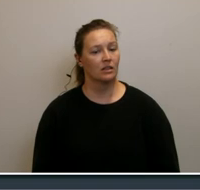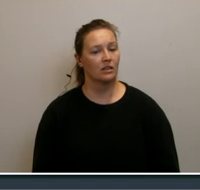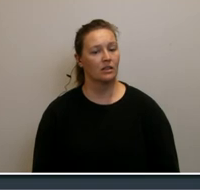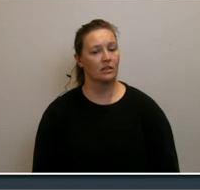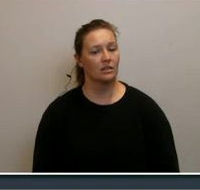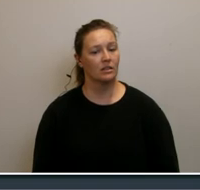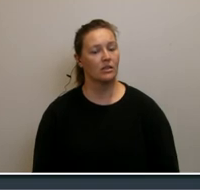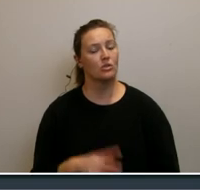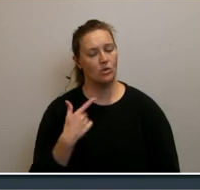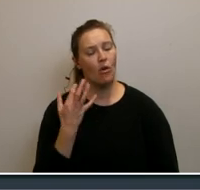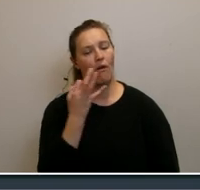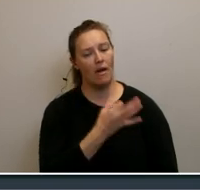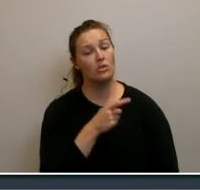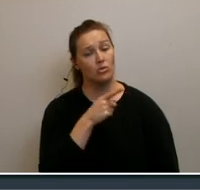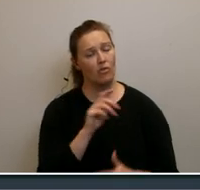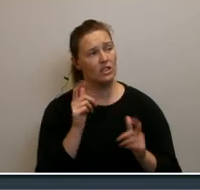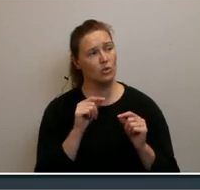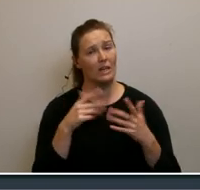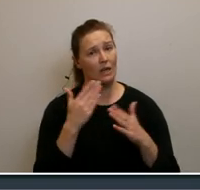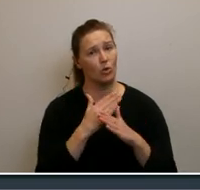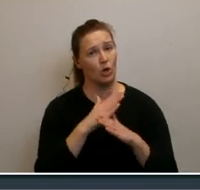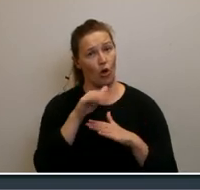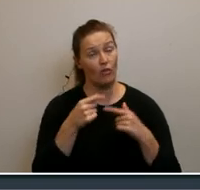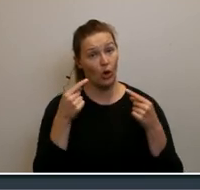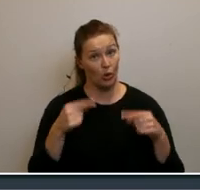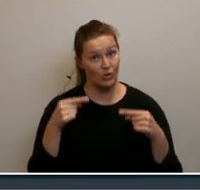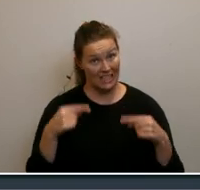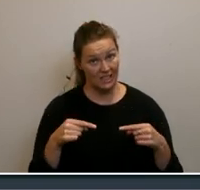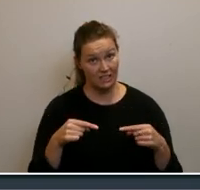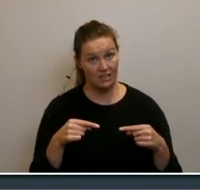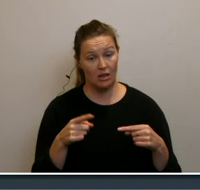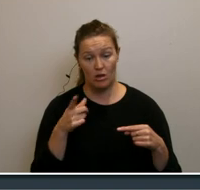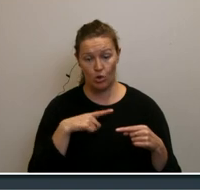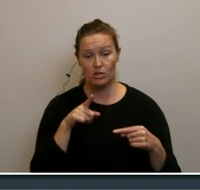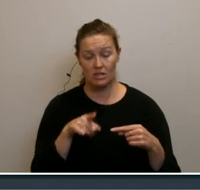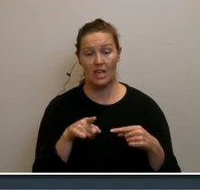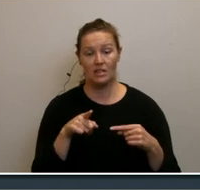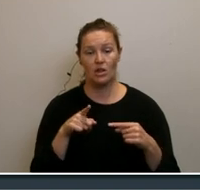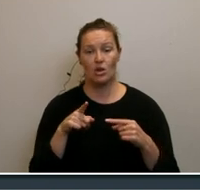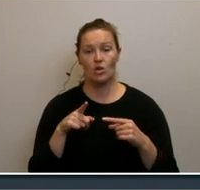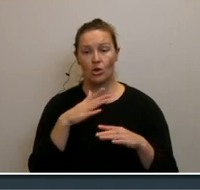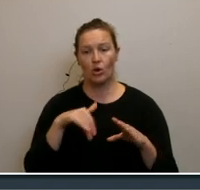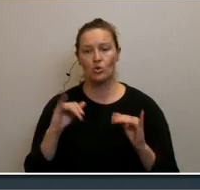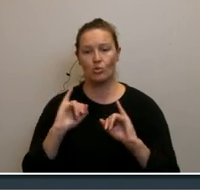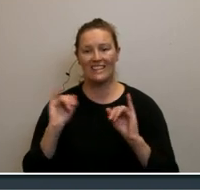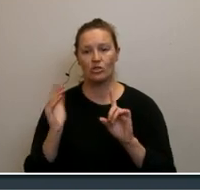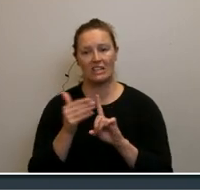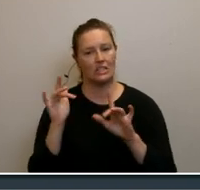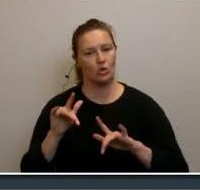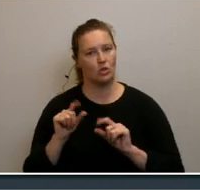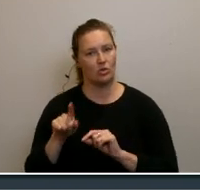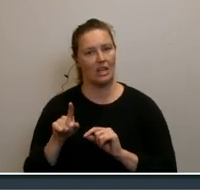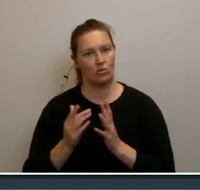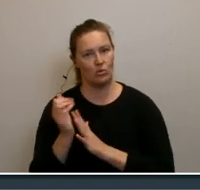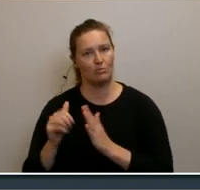Jonathan, have you done any work on consentability? Because obviously that is a hurdle that the coastal hazards strategy is yet to go through in terms of